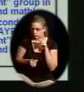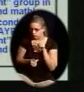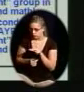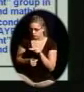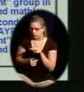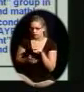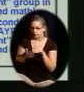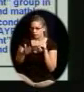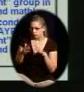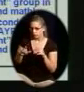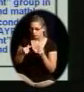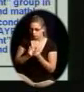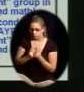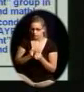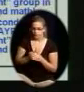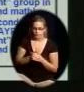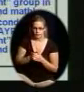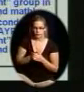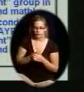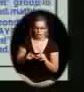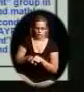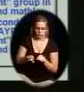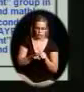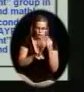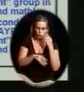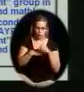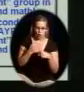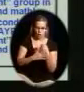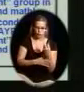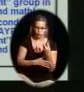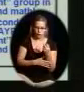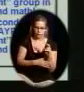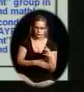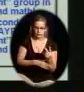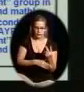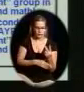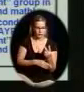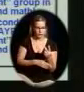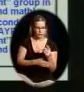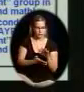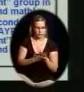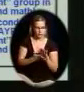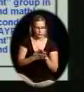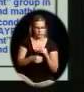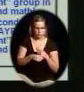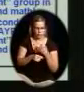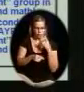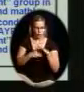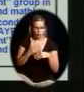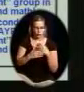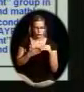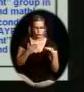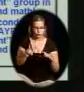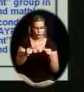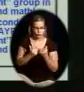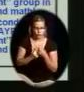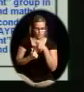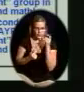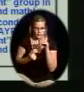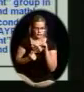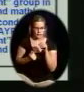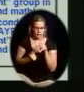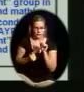student groups as a district. We also know that all 12 of our secondary schools made it for the all student group. Because this data is